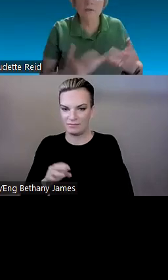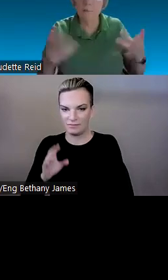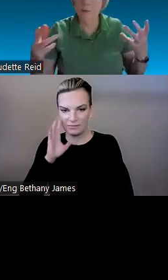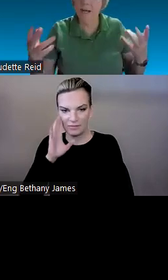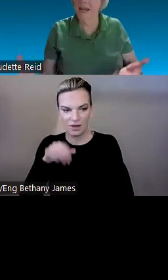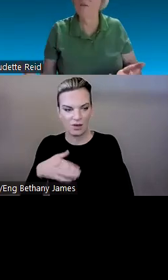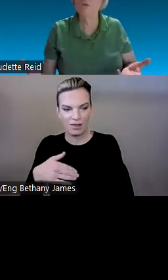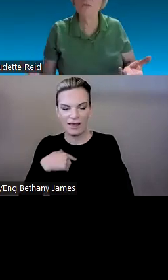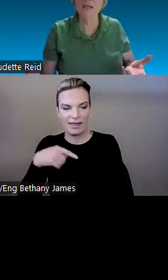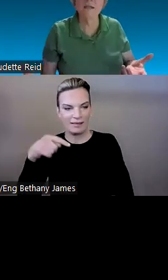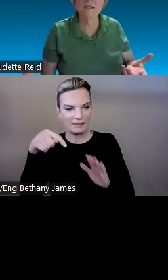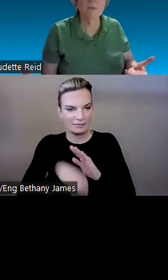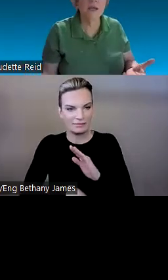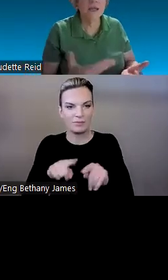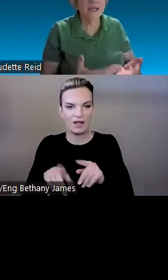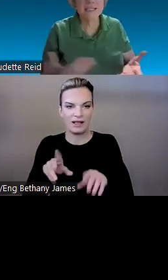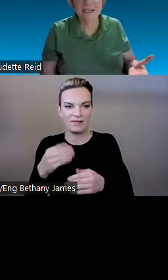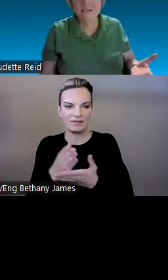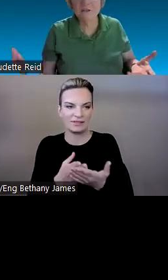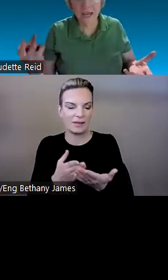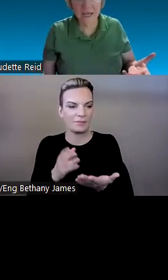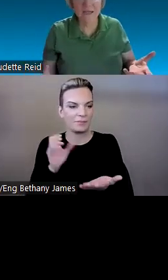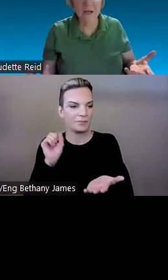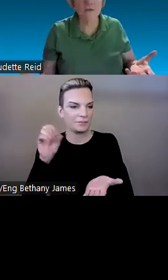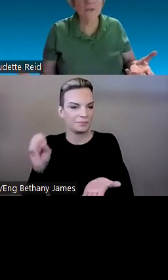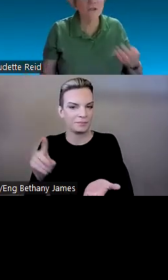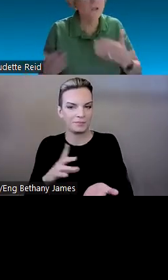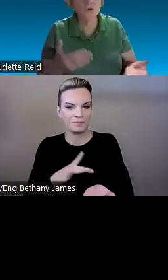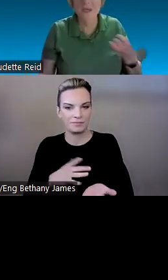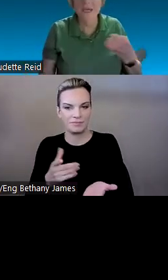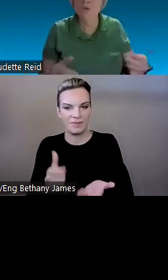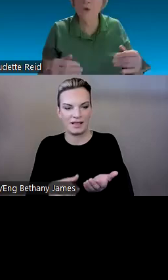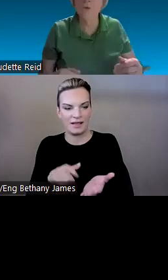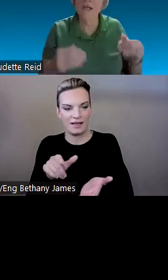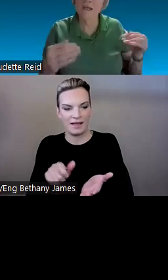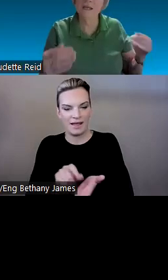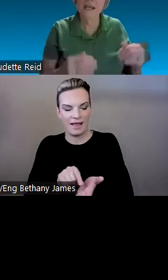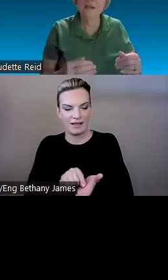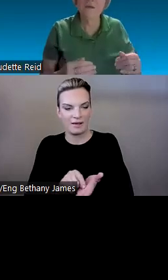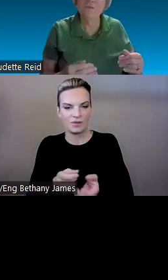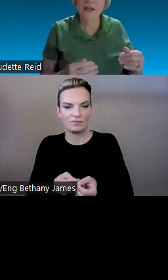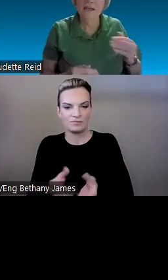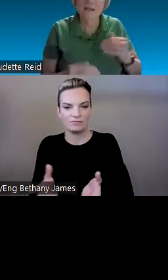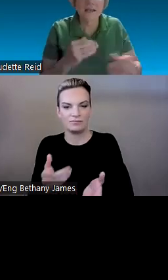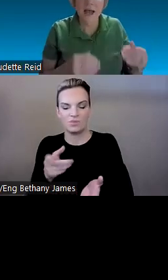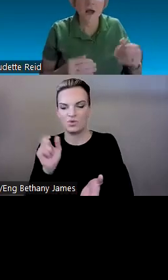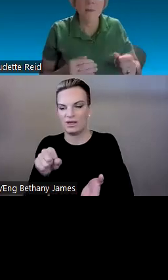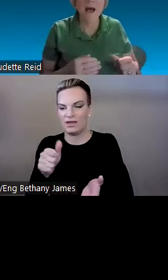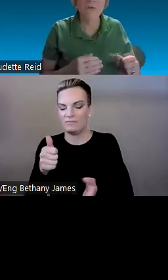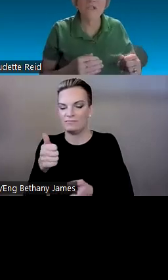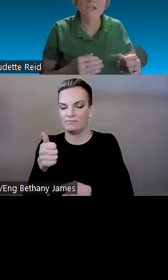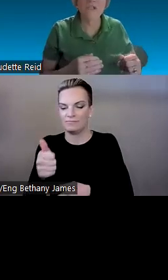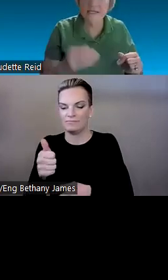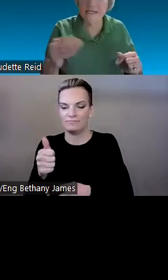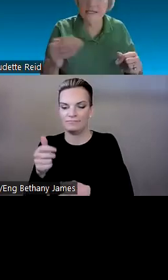into all of it, but I have provided some extensive handouts so that you'll be able to go in and find